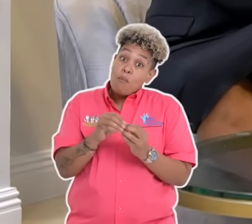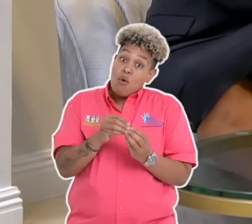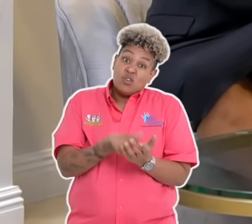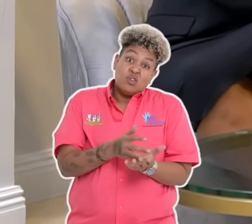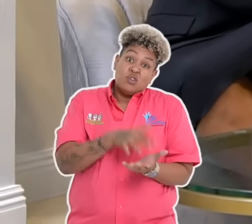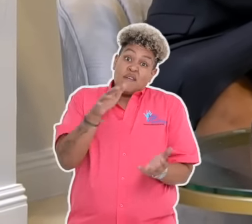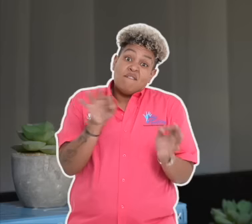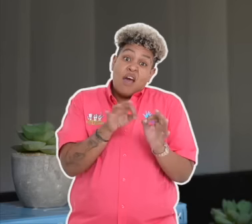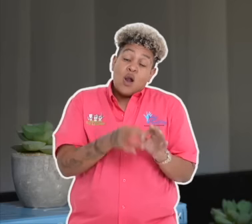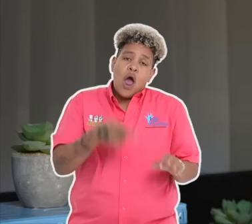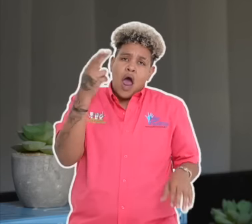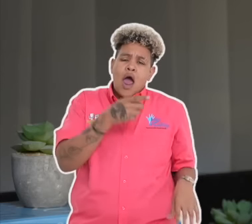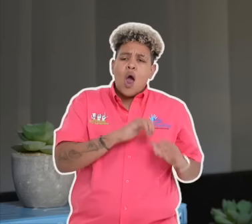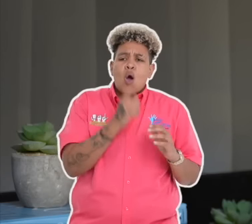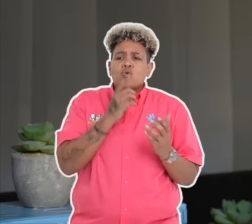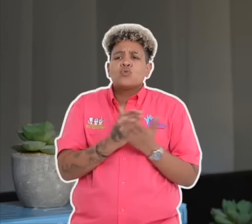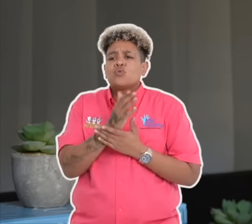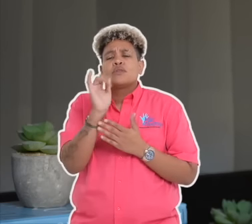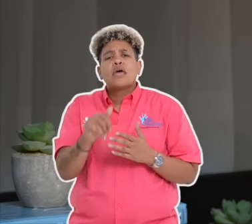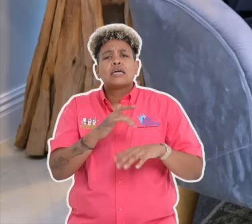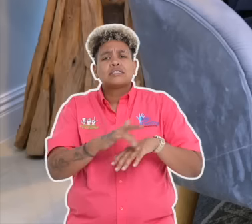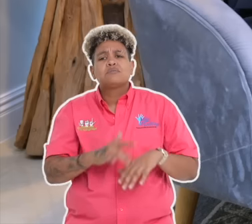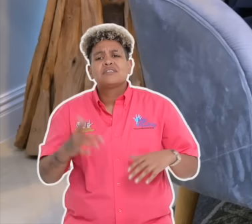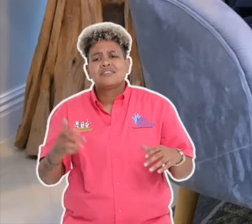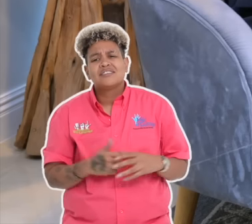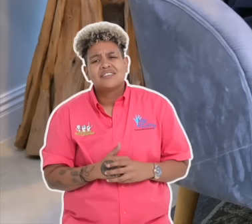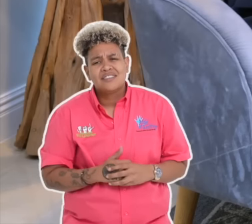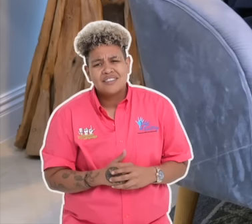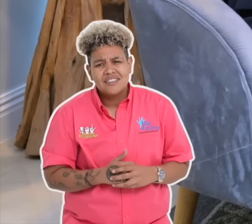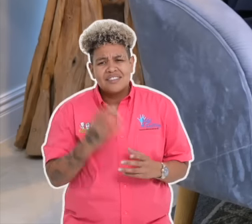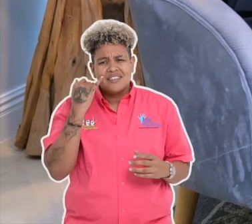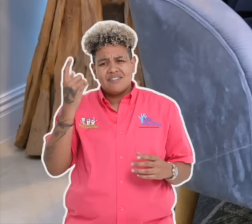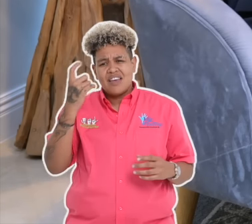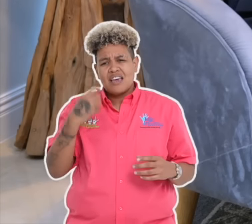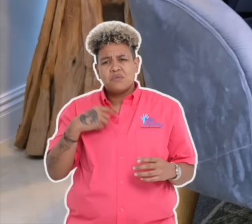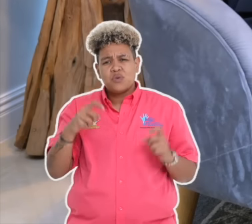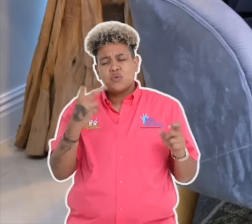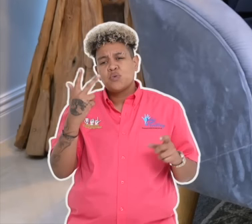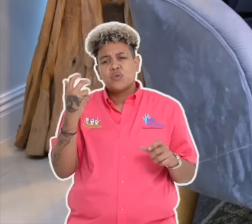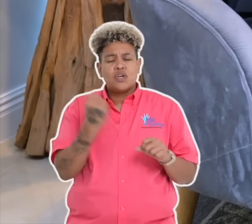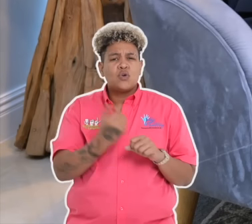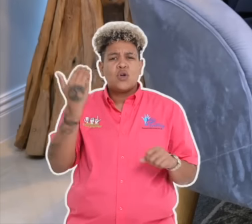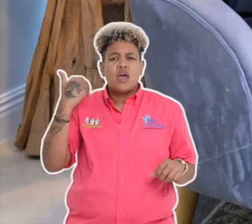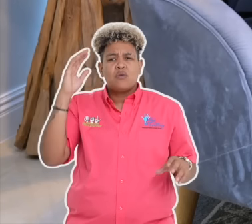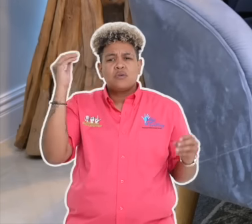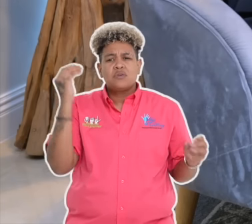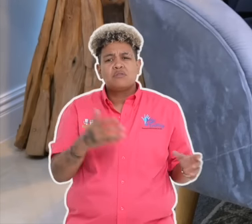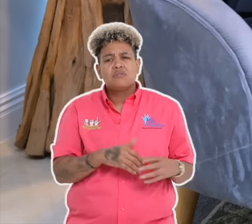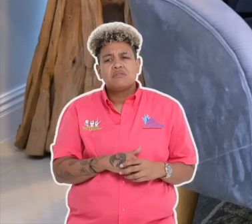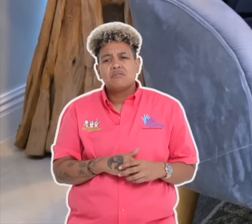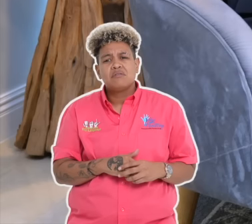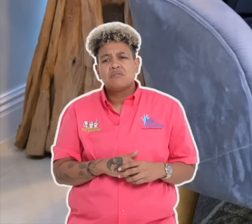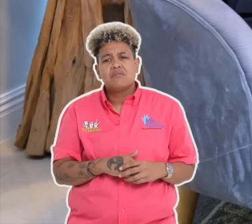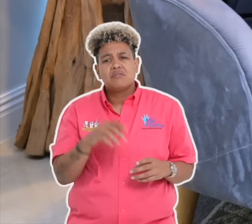more net worth? How do we navigate that space? So I think if you asked me that question 2 years or 3 years ago, I would